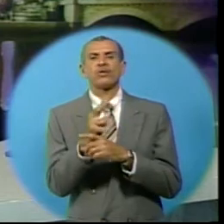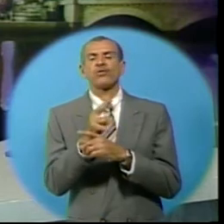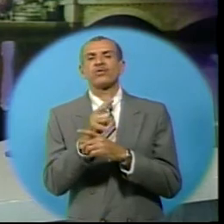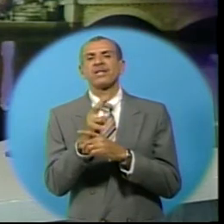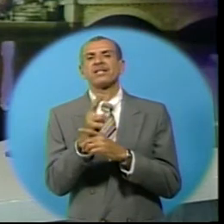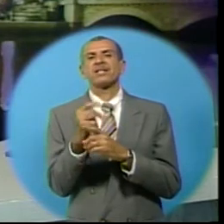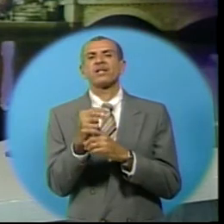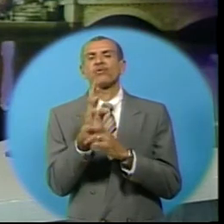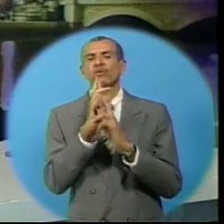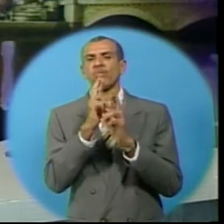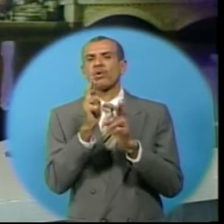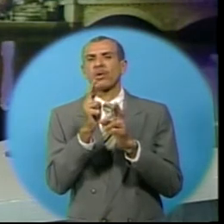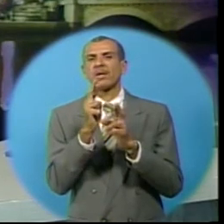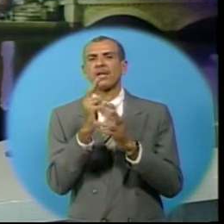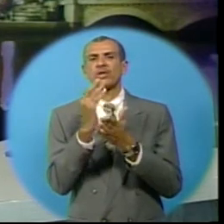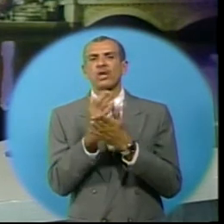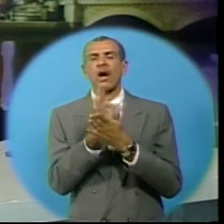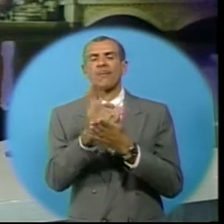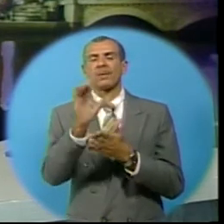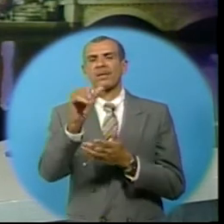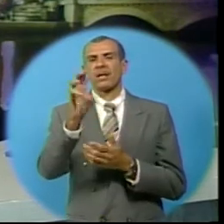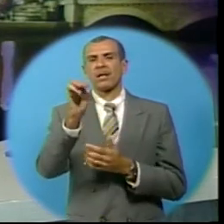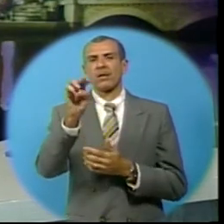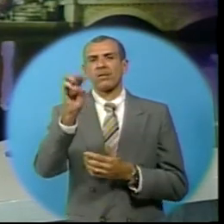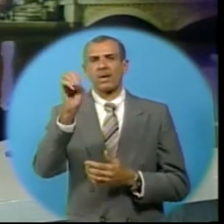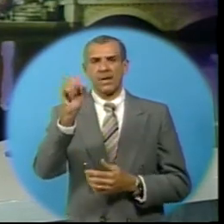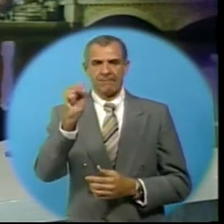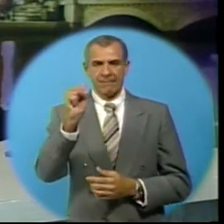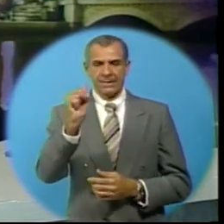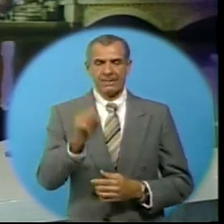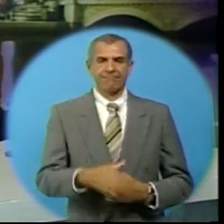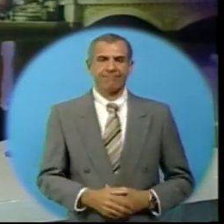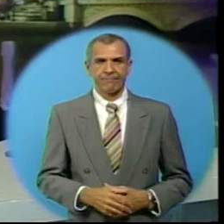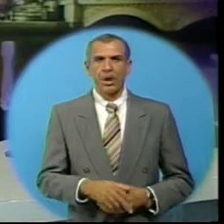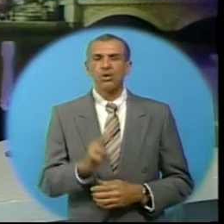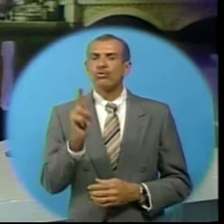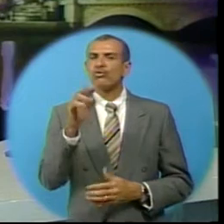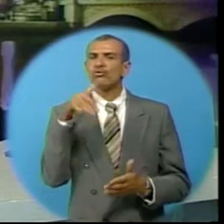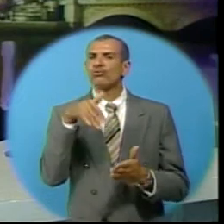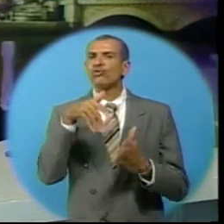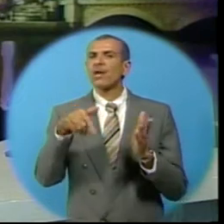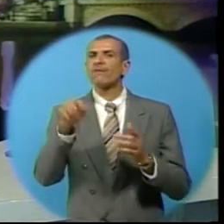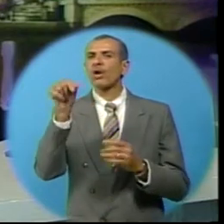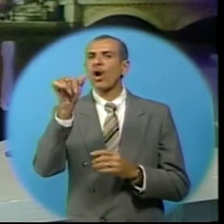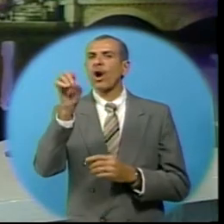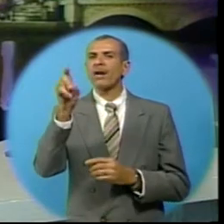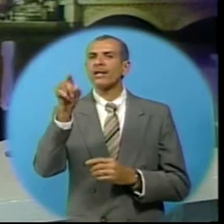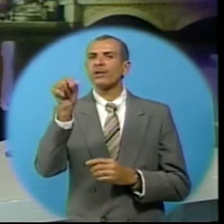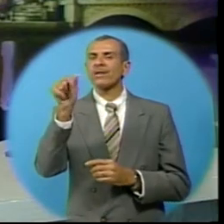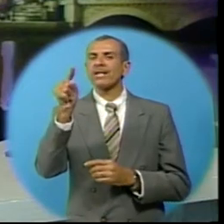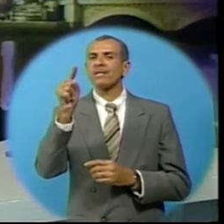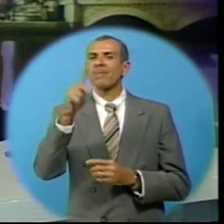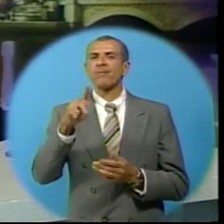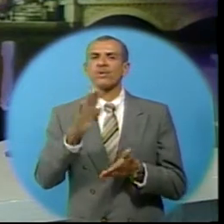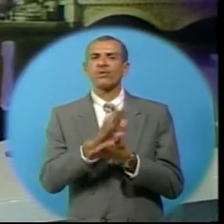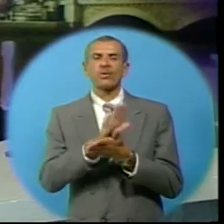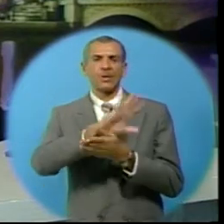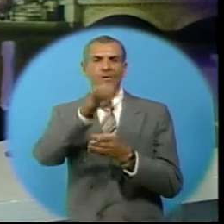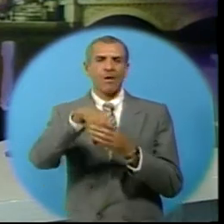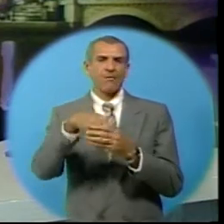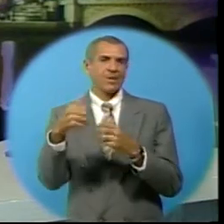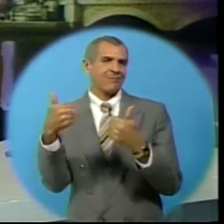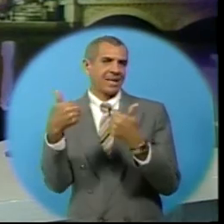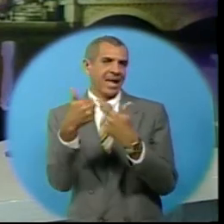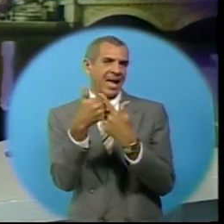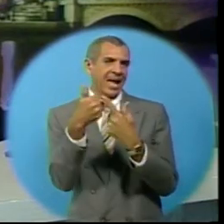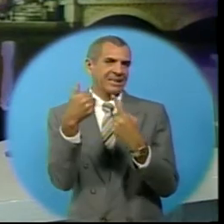to report and stop crimes. 2 students of the Gordon Greenwich Primary School were involved in an accident